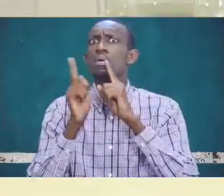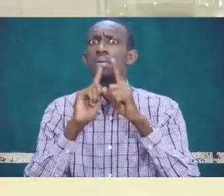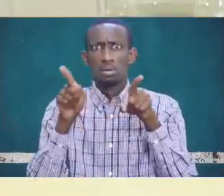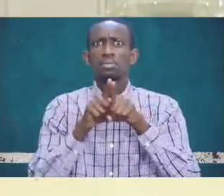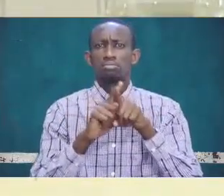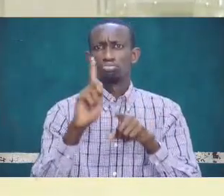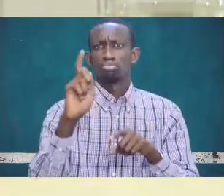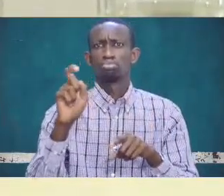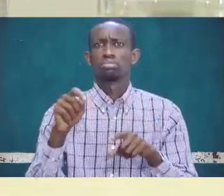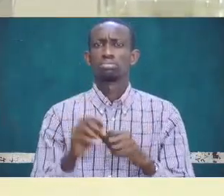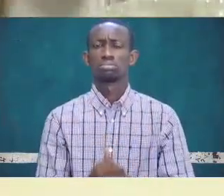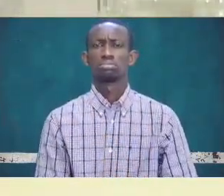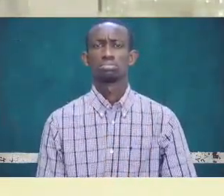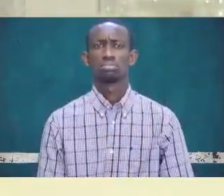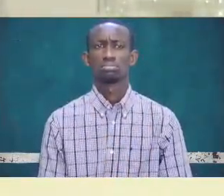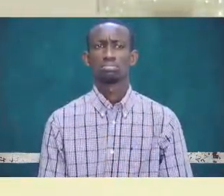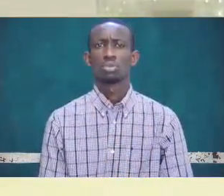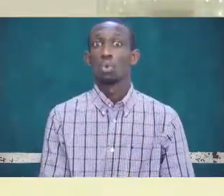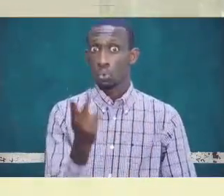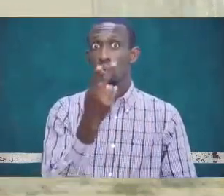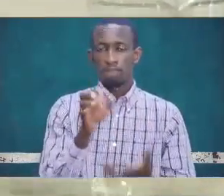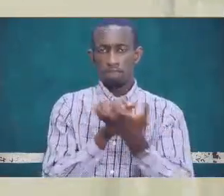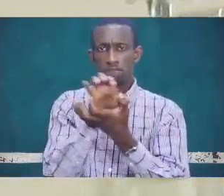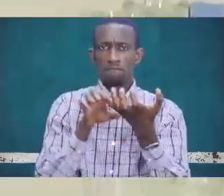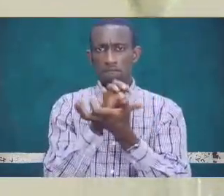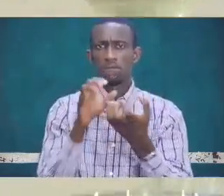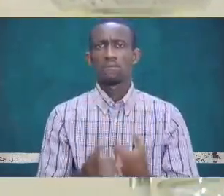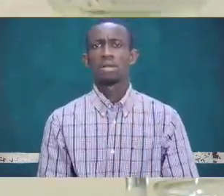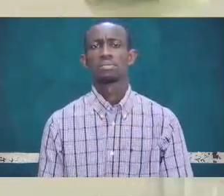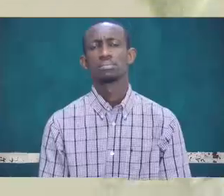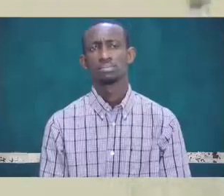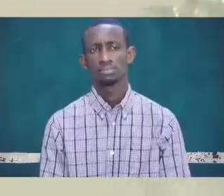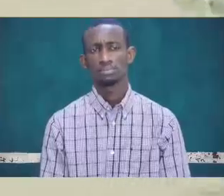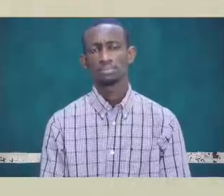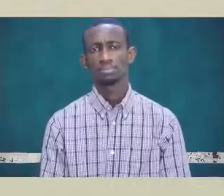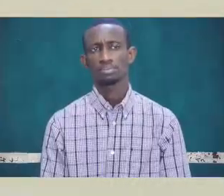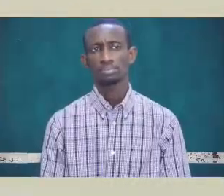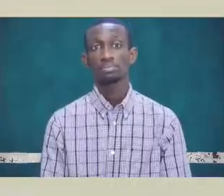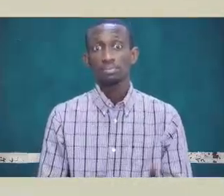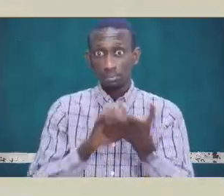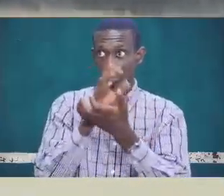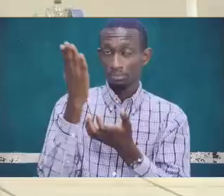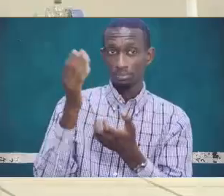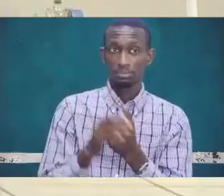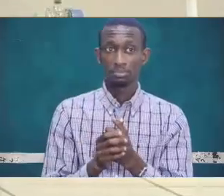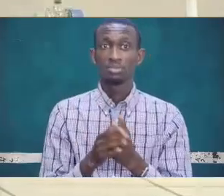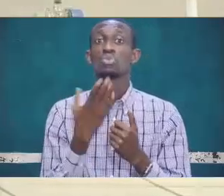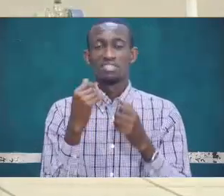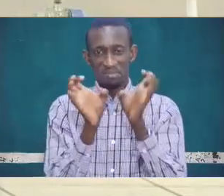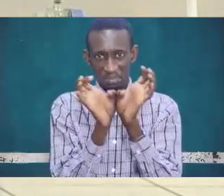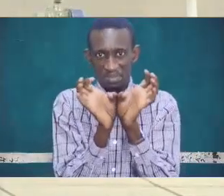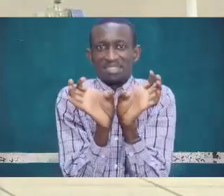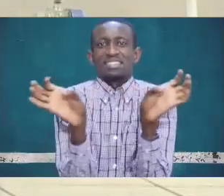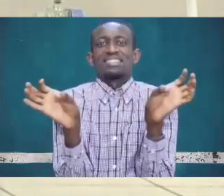white. So they are all mixed. And then it is here. So we want to separate